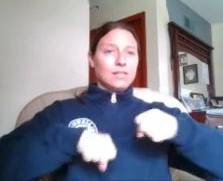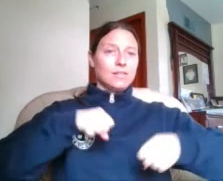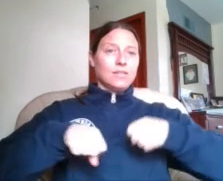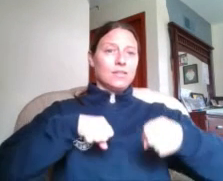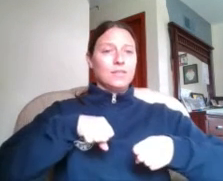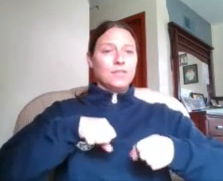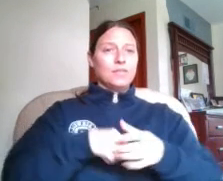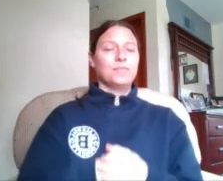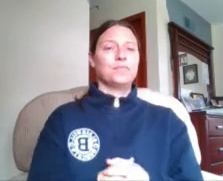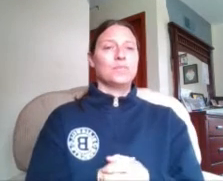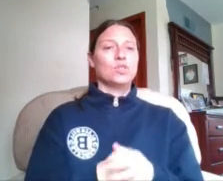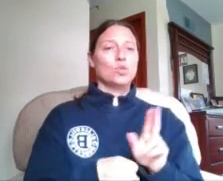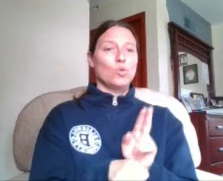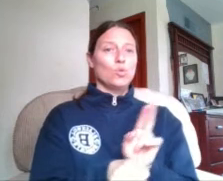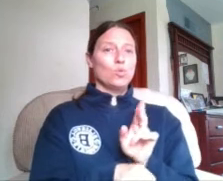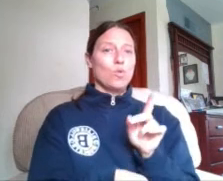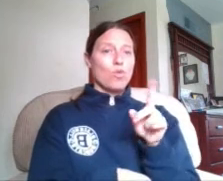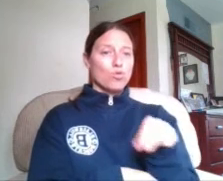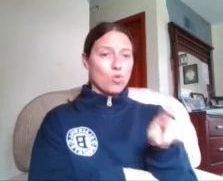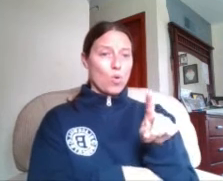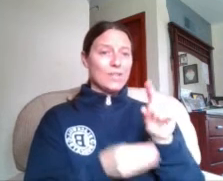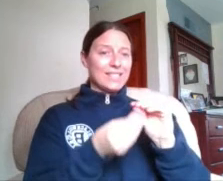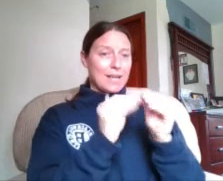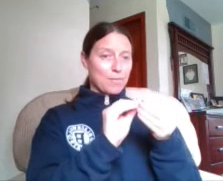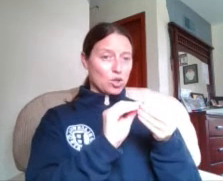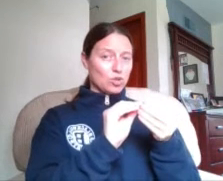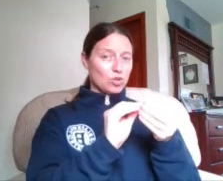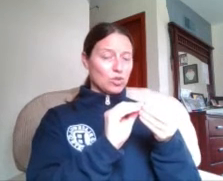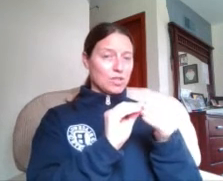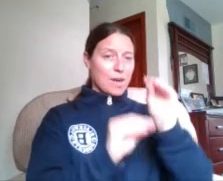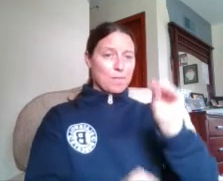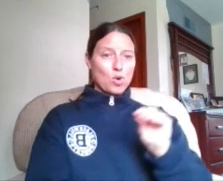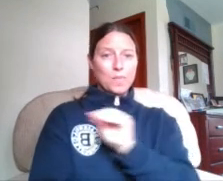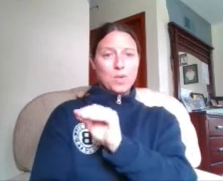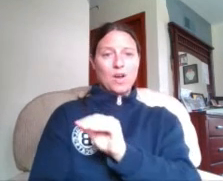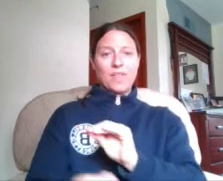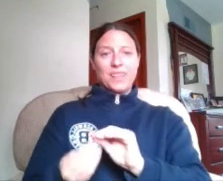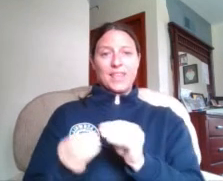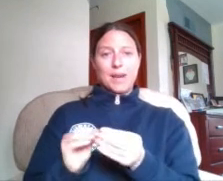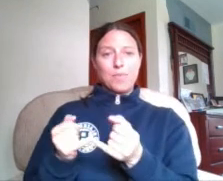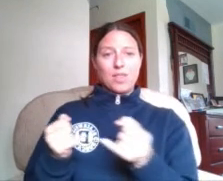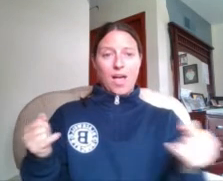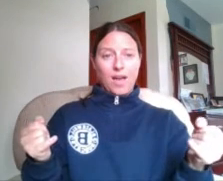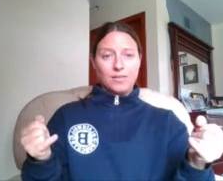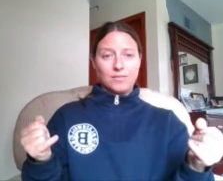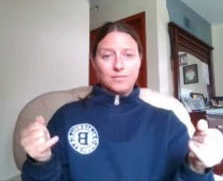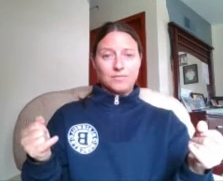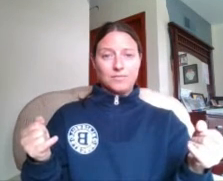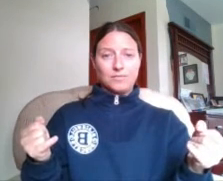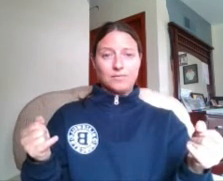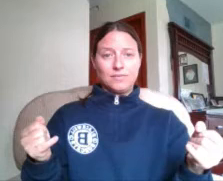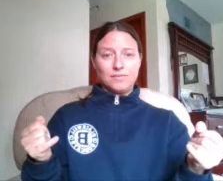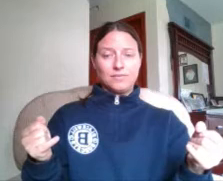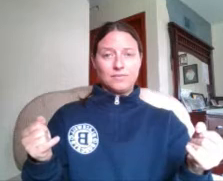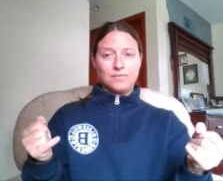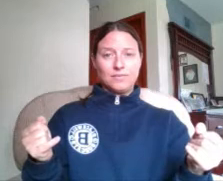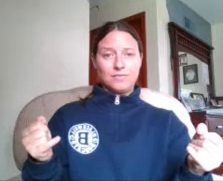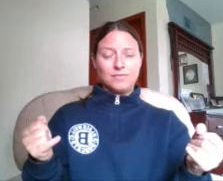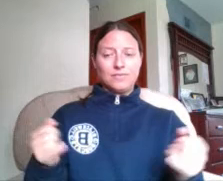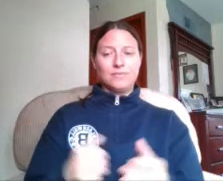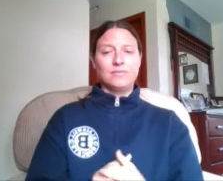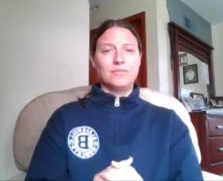And you're going to use the dot plot number line and place the values from the